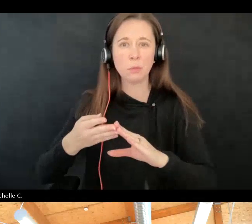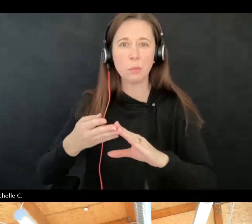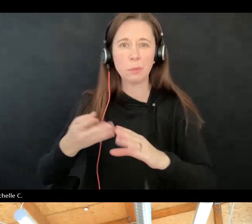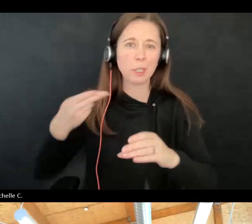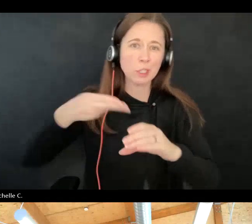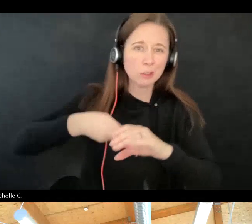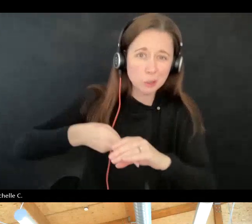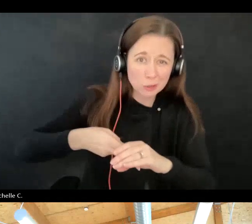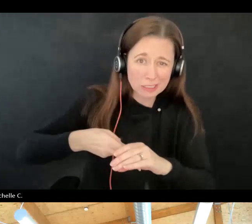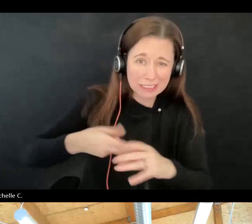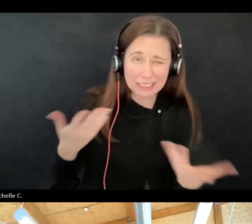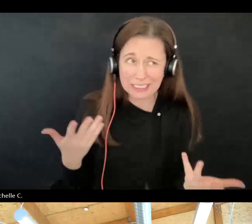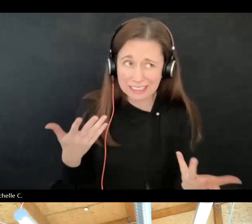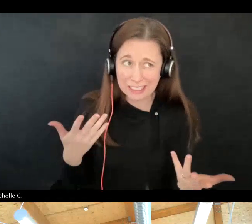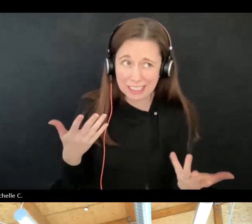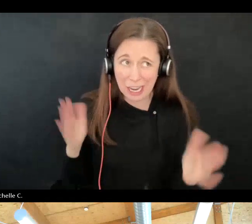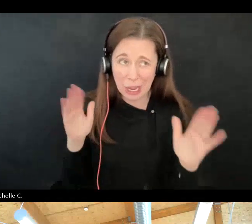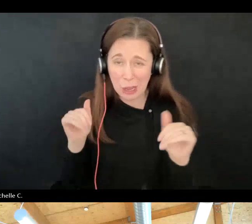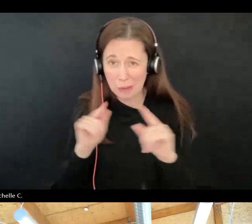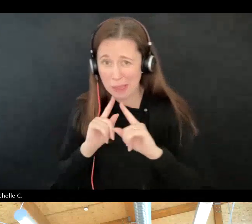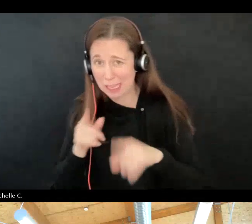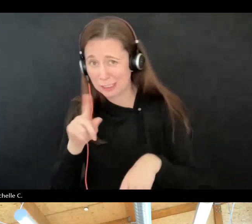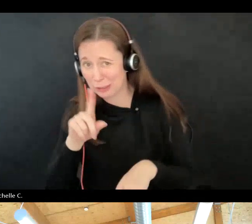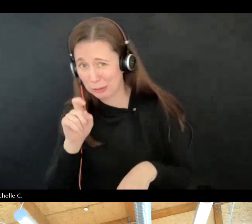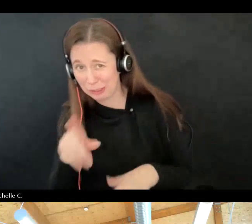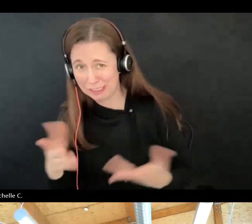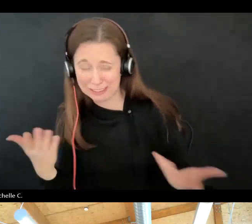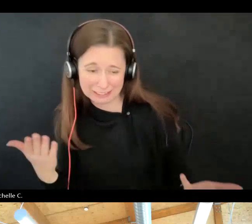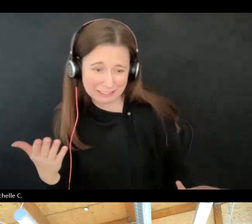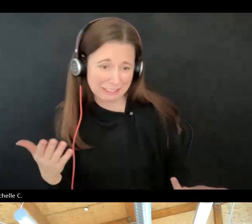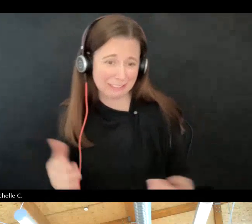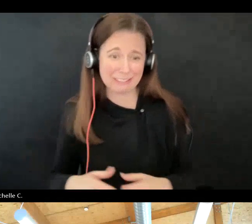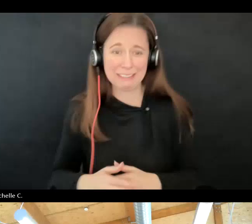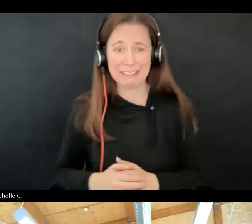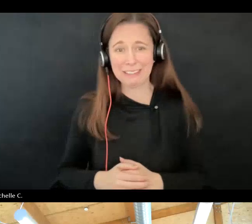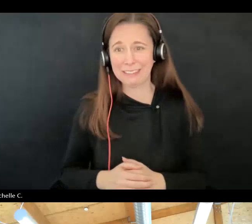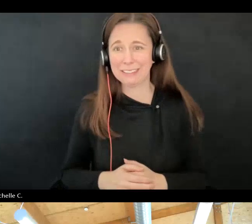Hope that answers your question. I don't think I'll ever have the answer.